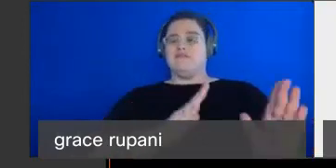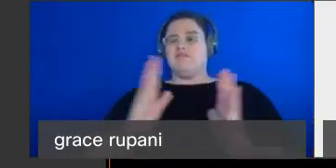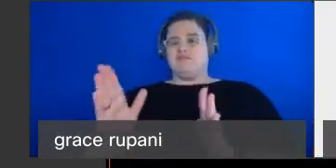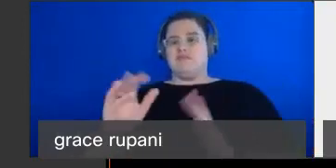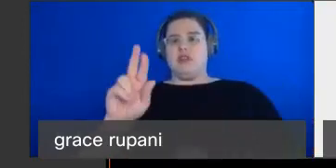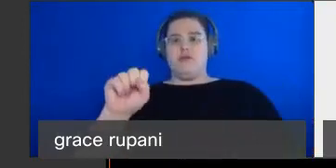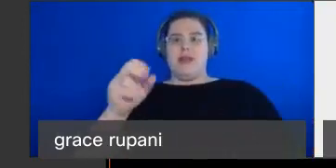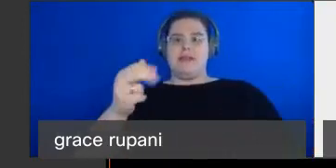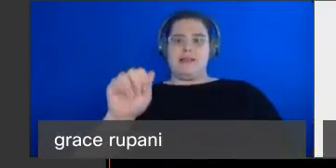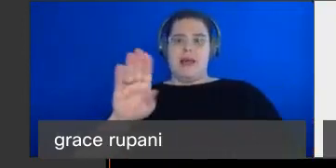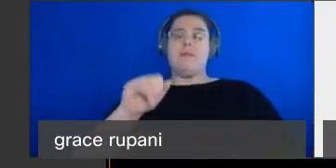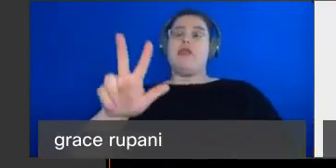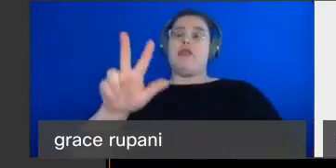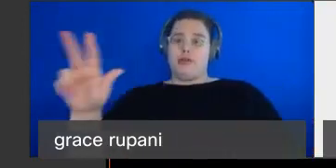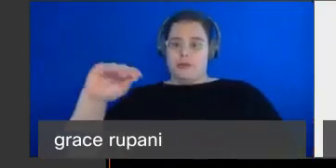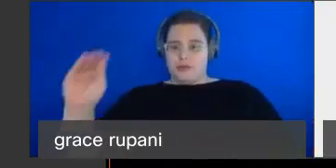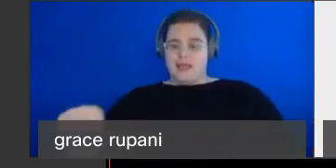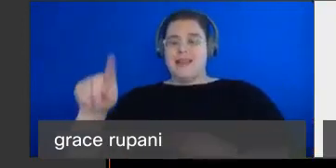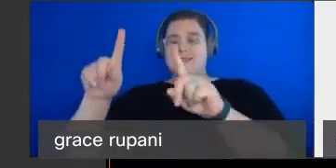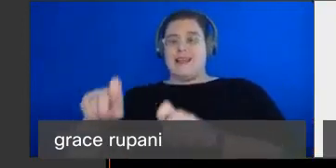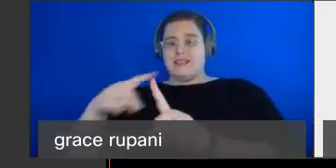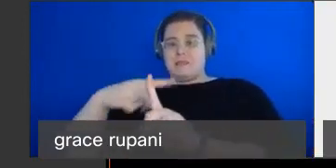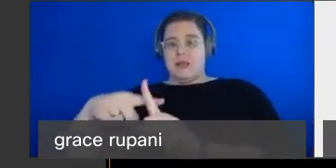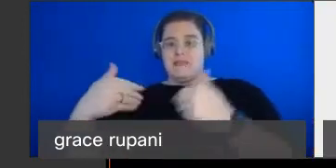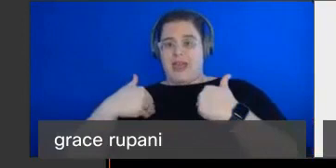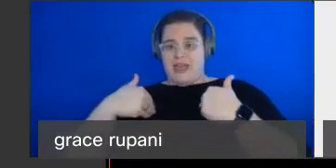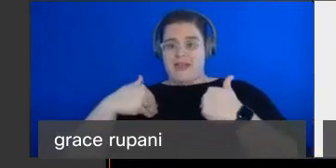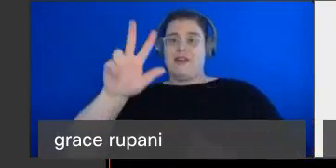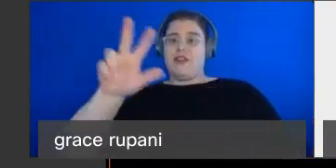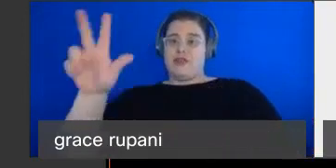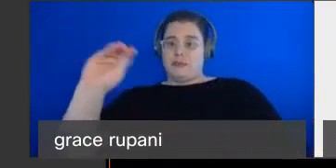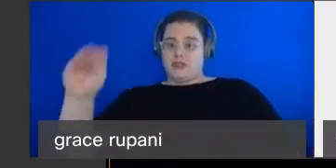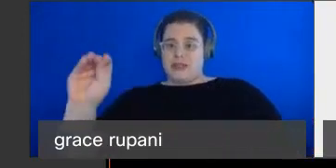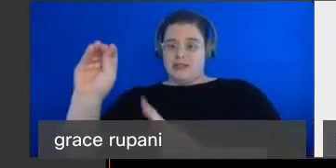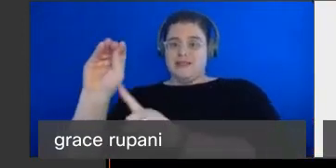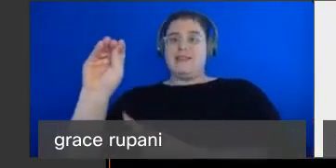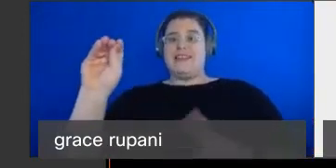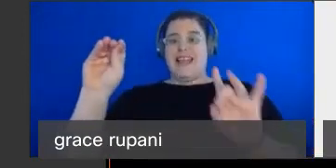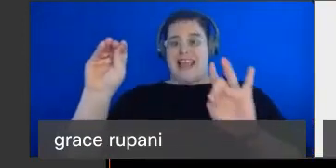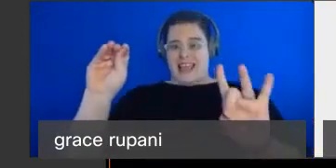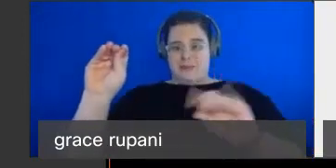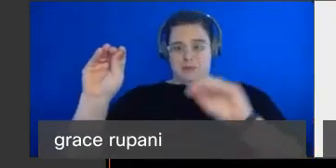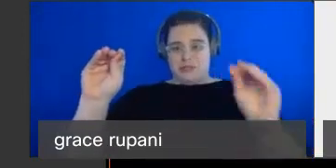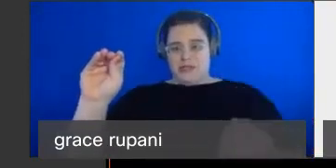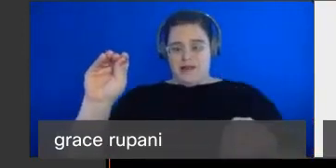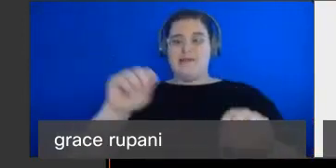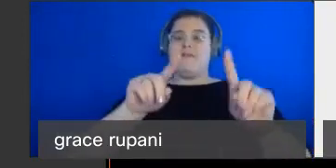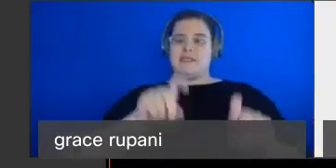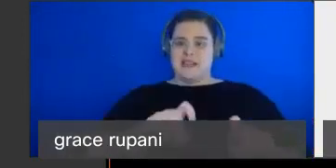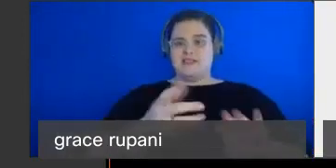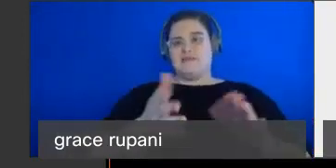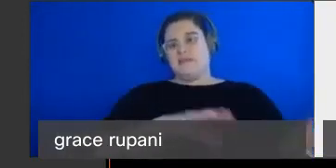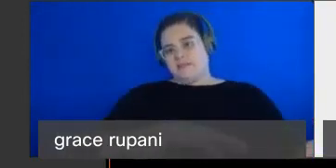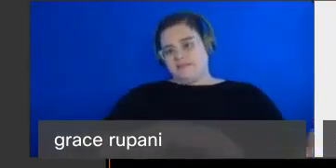for COVID. 8% have subsequently died, but only 5.4% of those have been confirmed